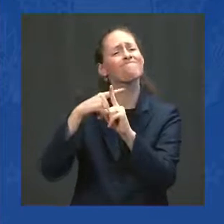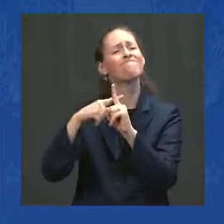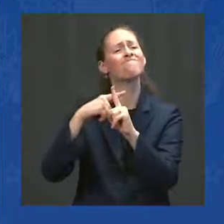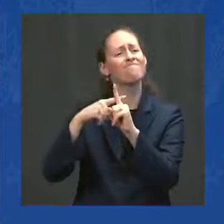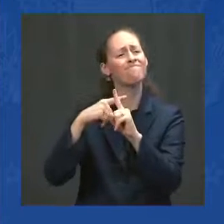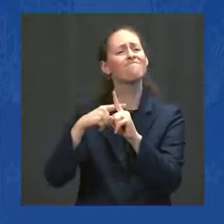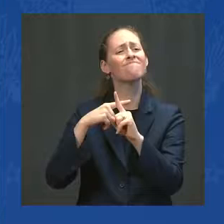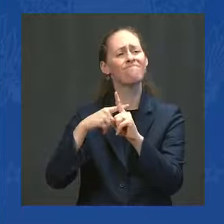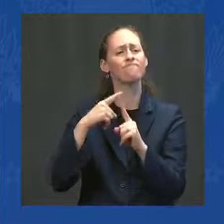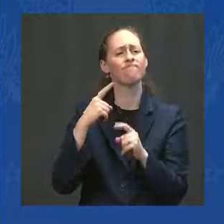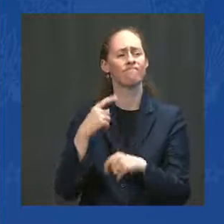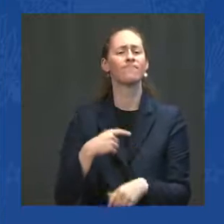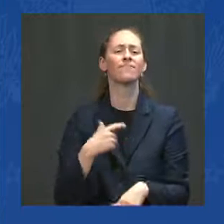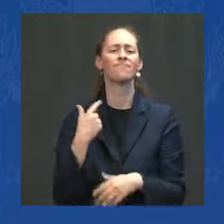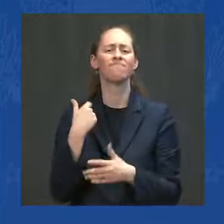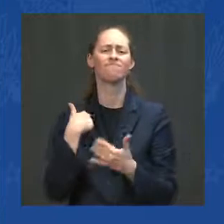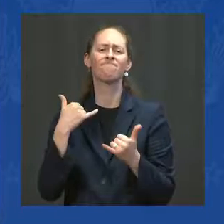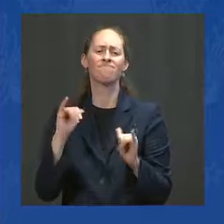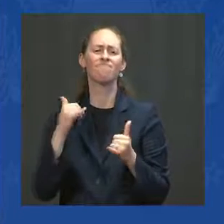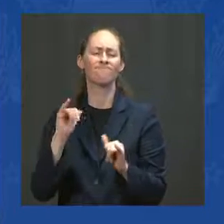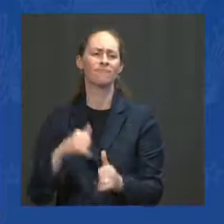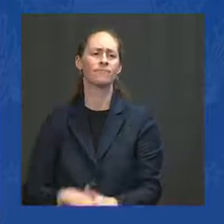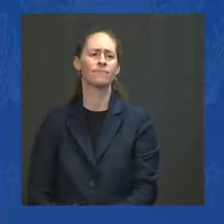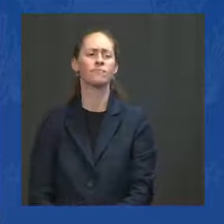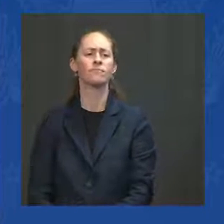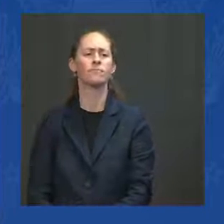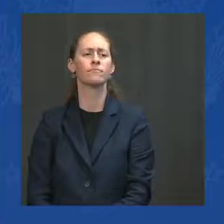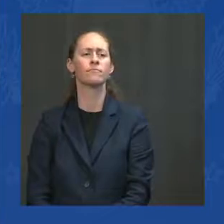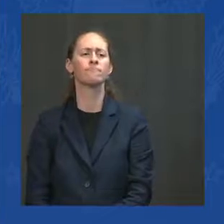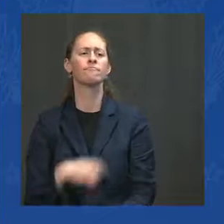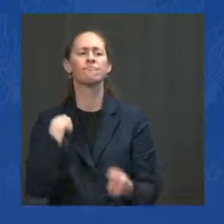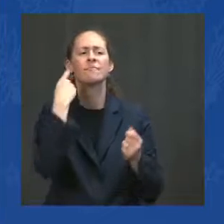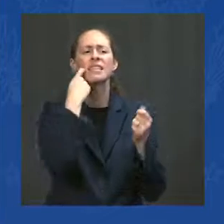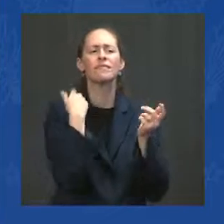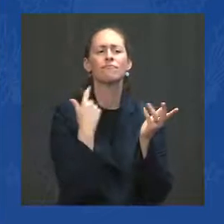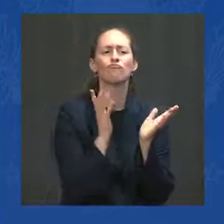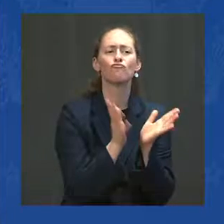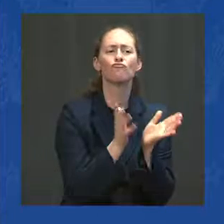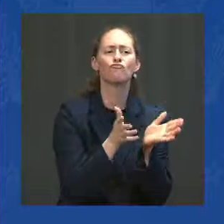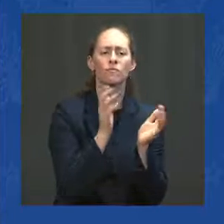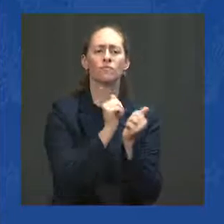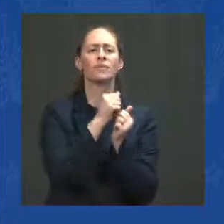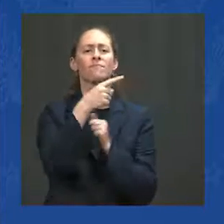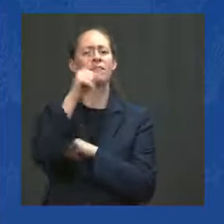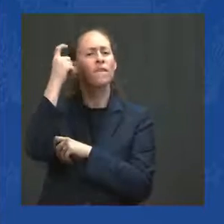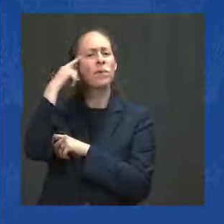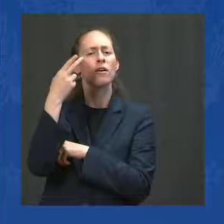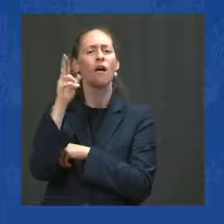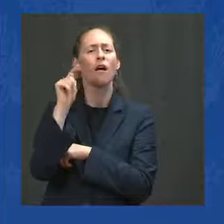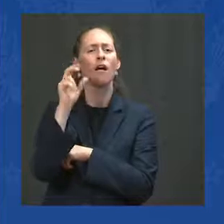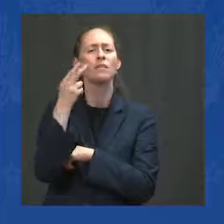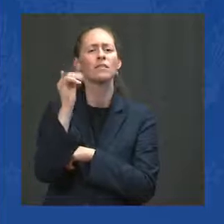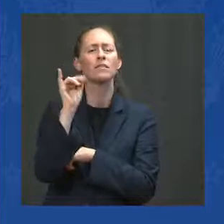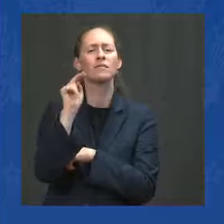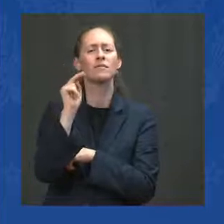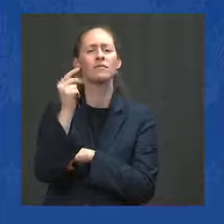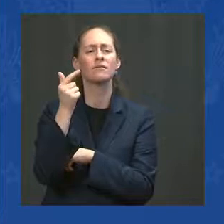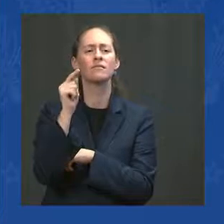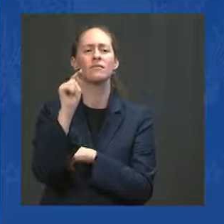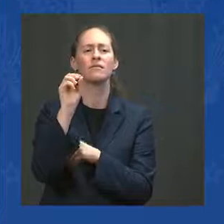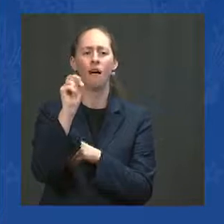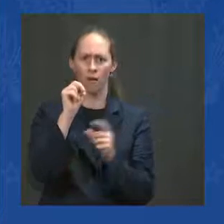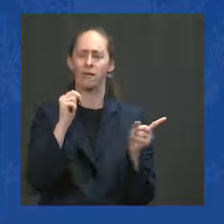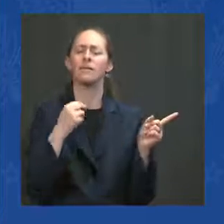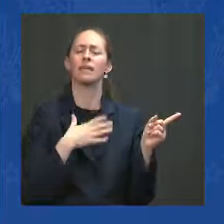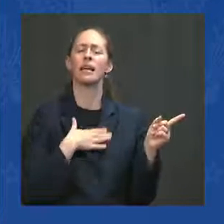with Governor Asa Hutchinson, who said he made a mistake. And he is working really hard going